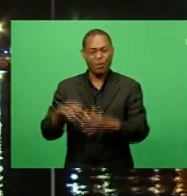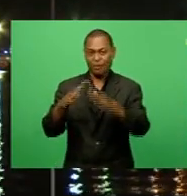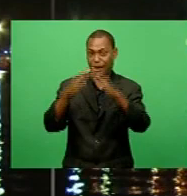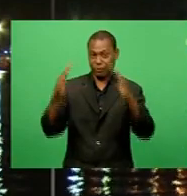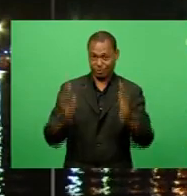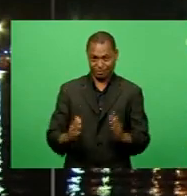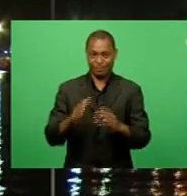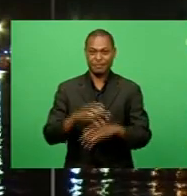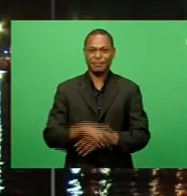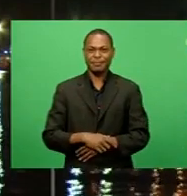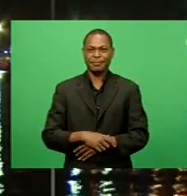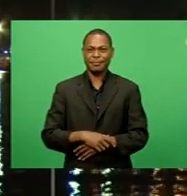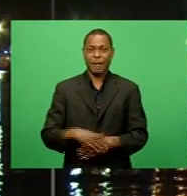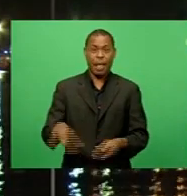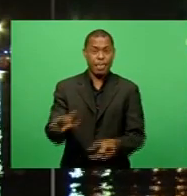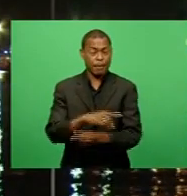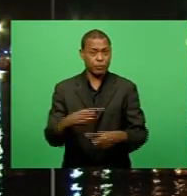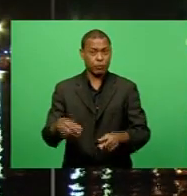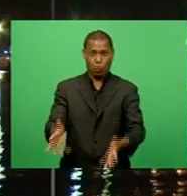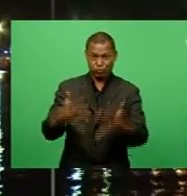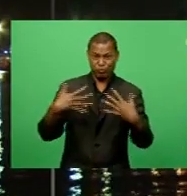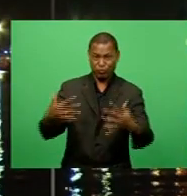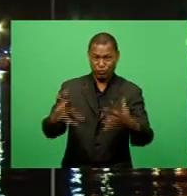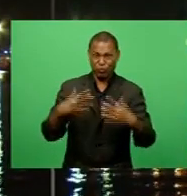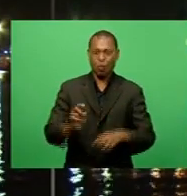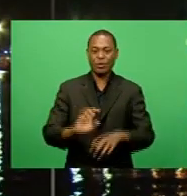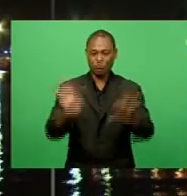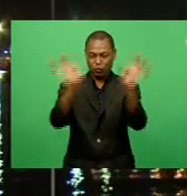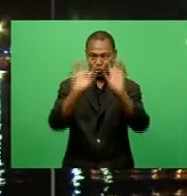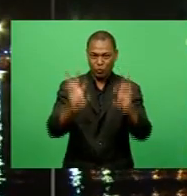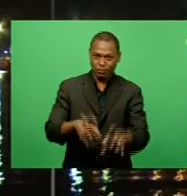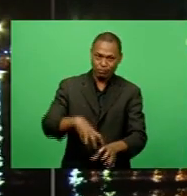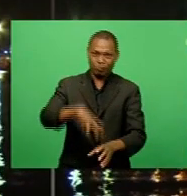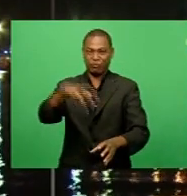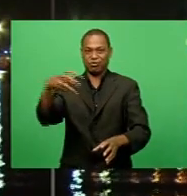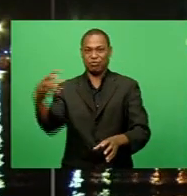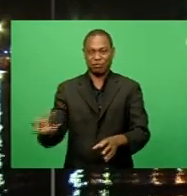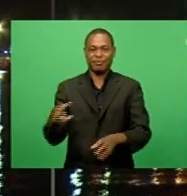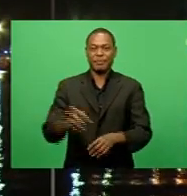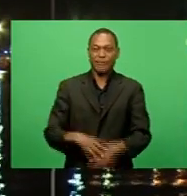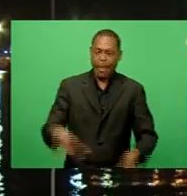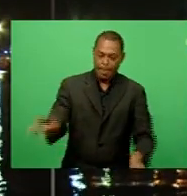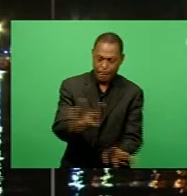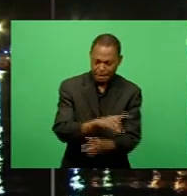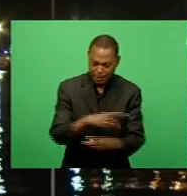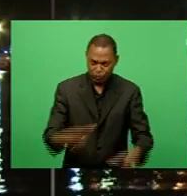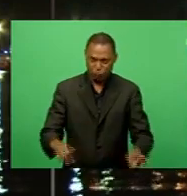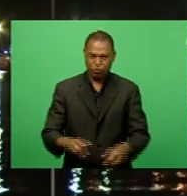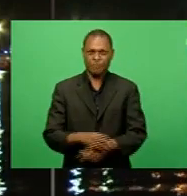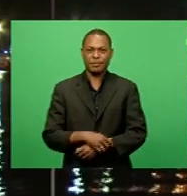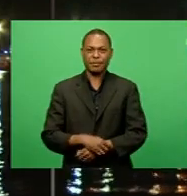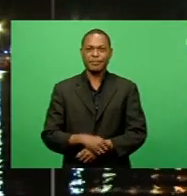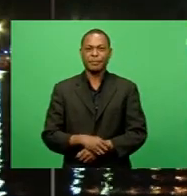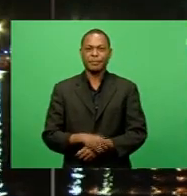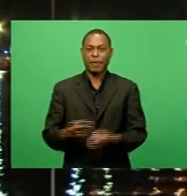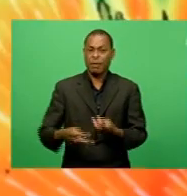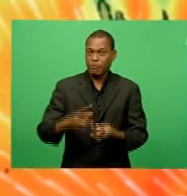houses. It says damaging winds can also uproot big trees and cause total damage to shallow, rooted plants and